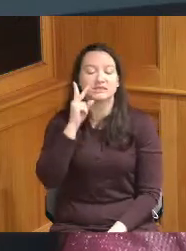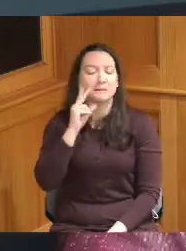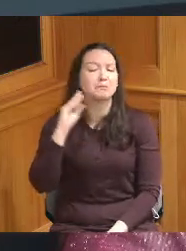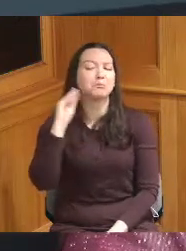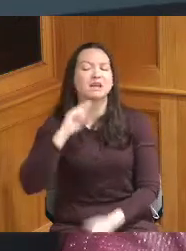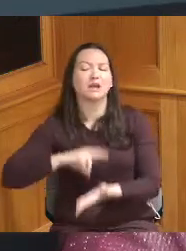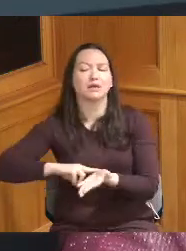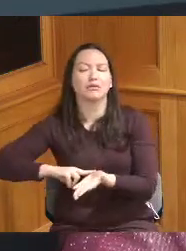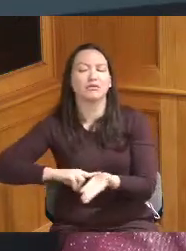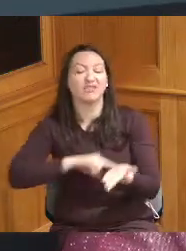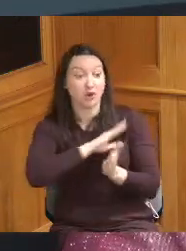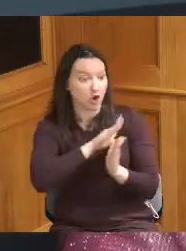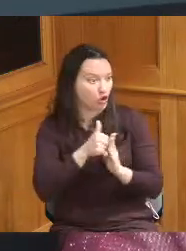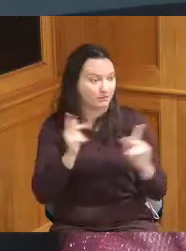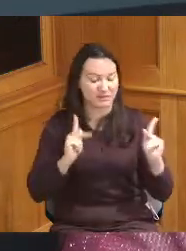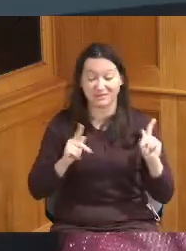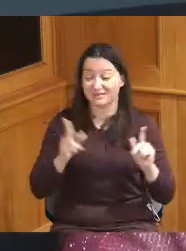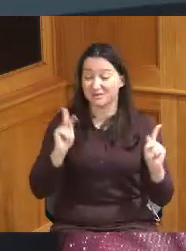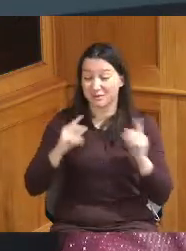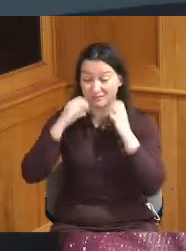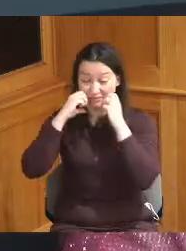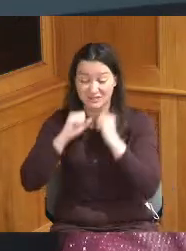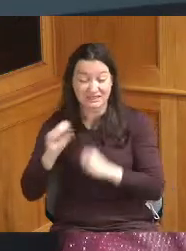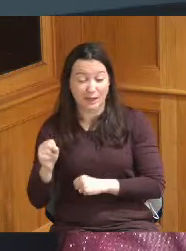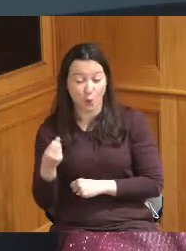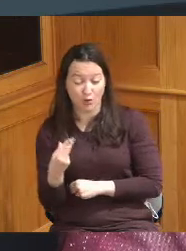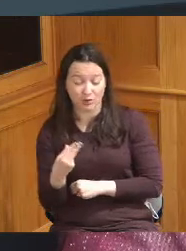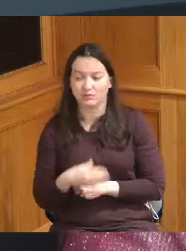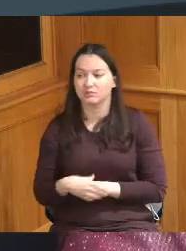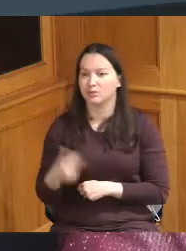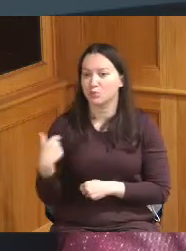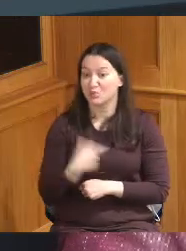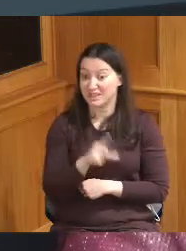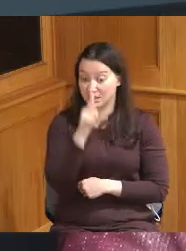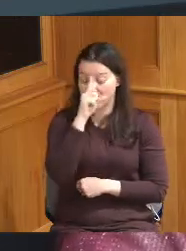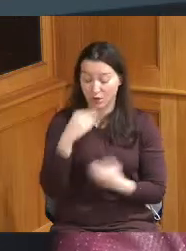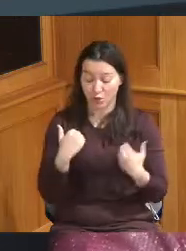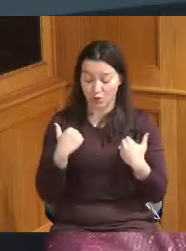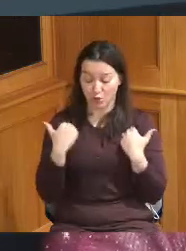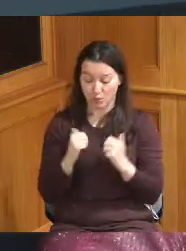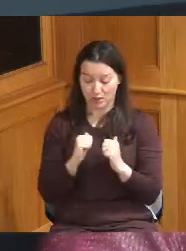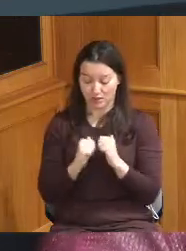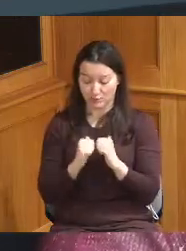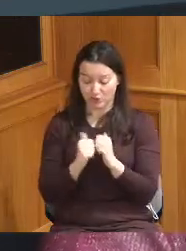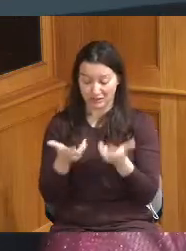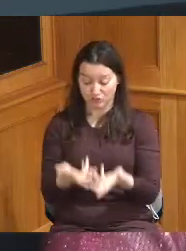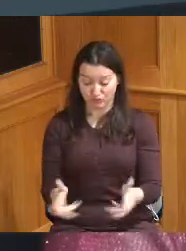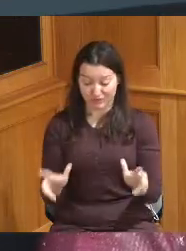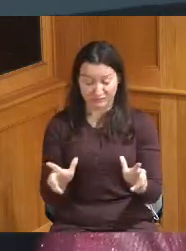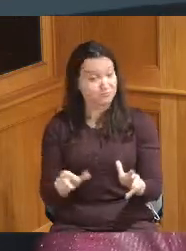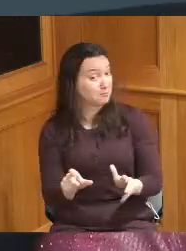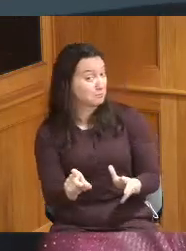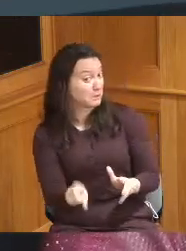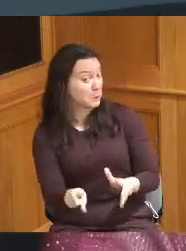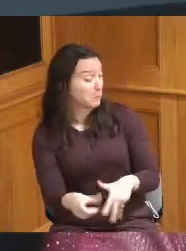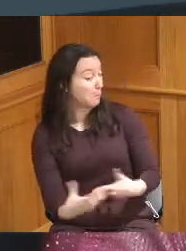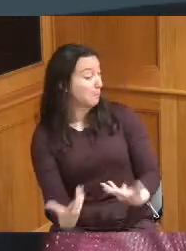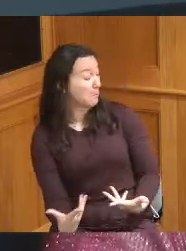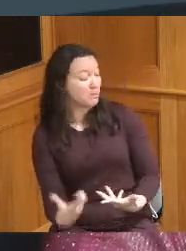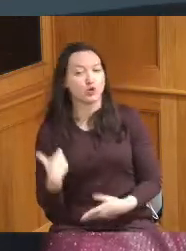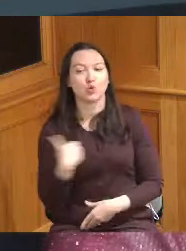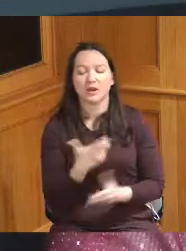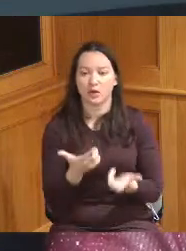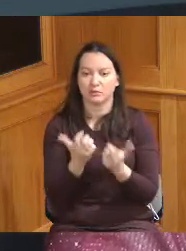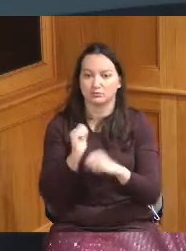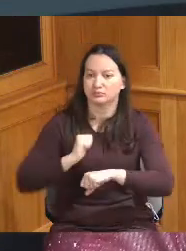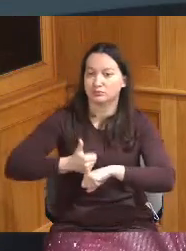of all of us and also stakeholders or whether or not we think that a youth sports arena is necessary, something that we want to